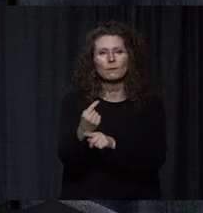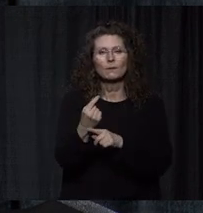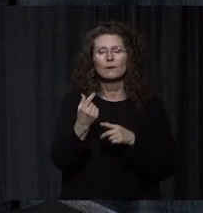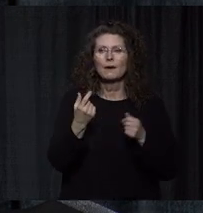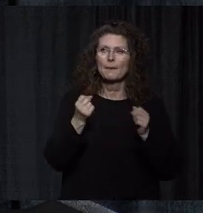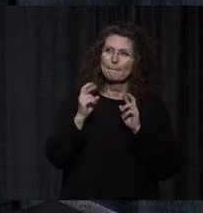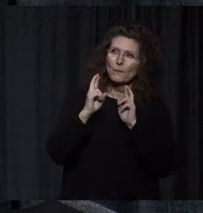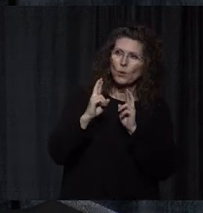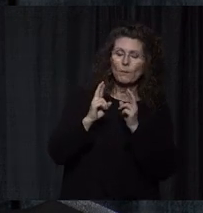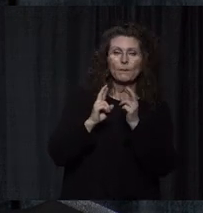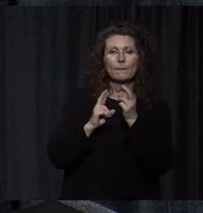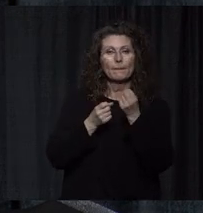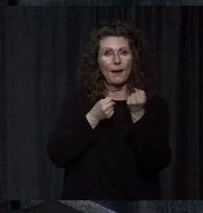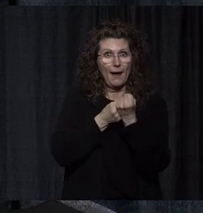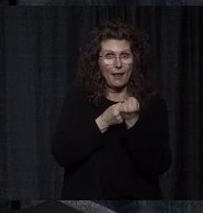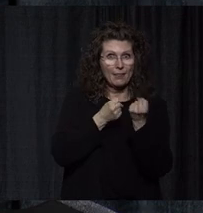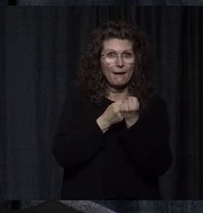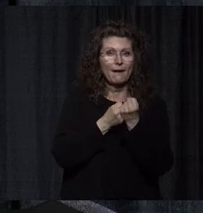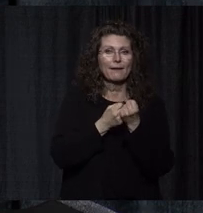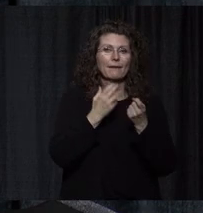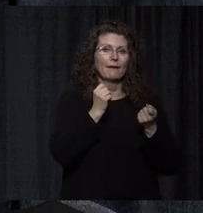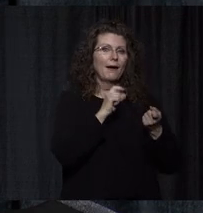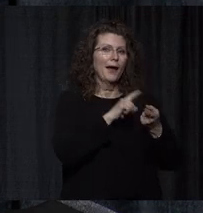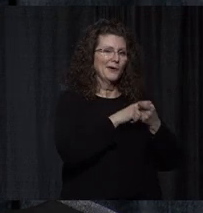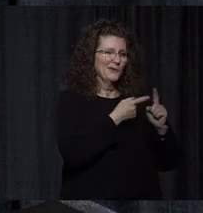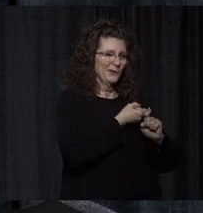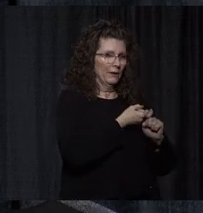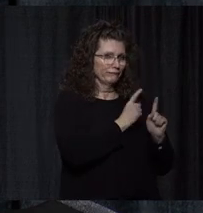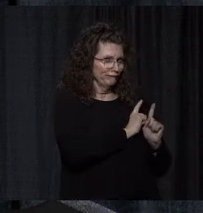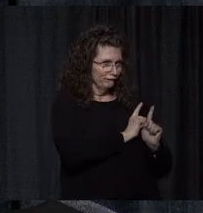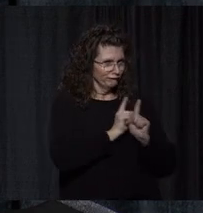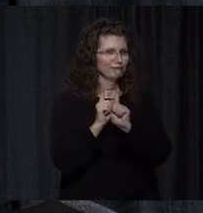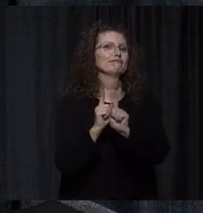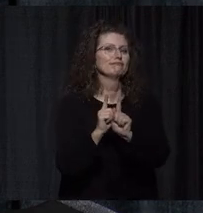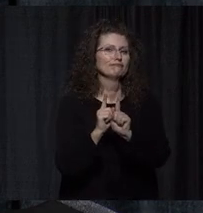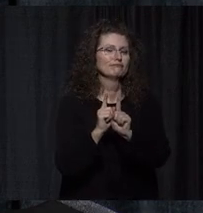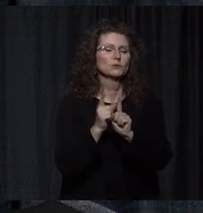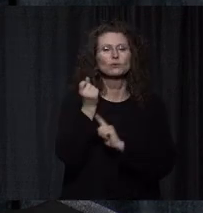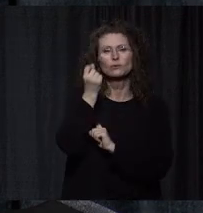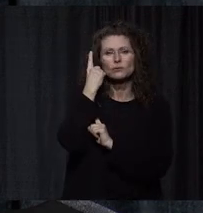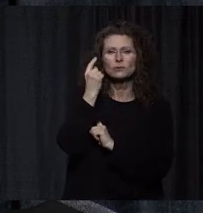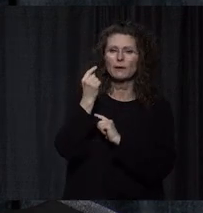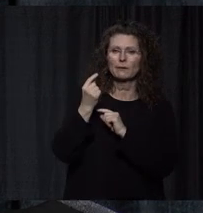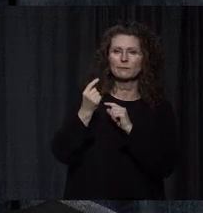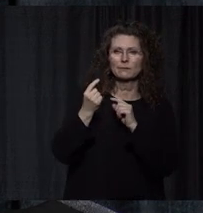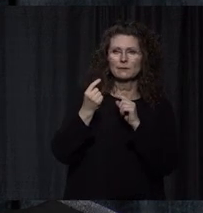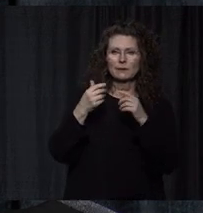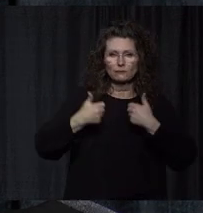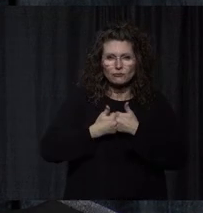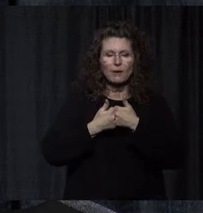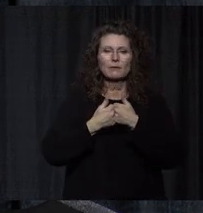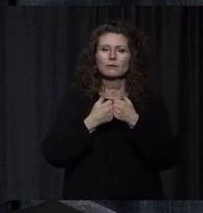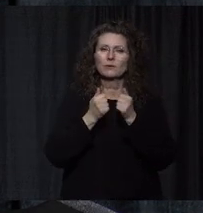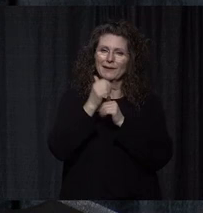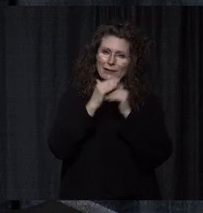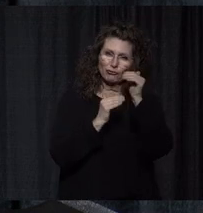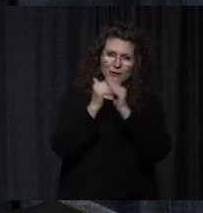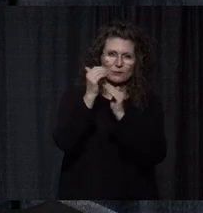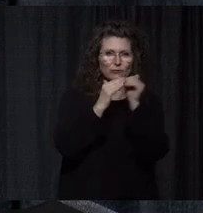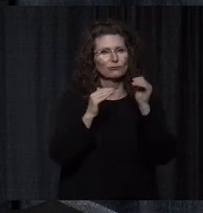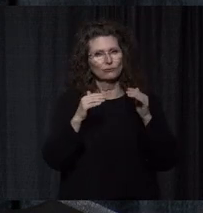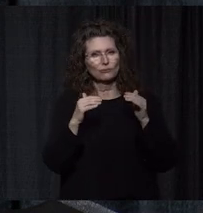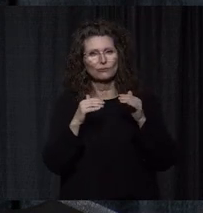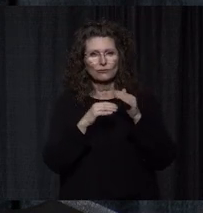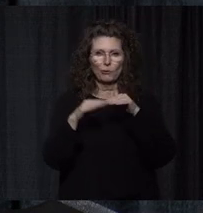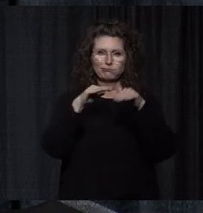our allies and accomplices deepen their understanding of intersectional challenges black women